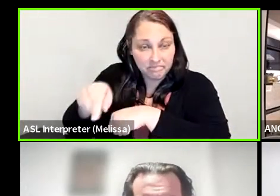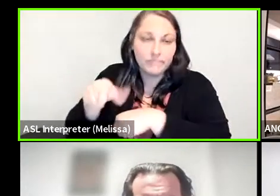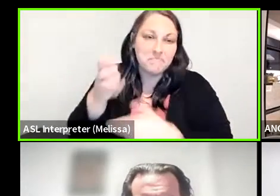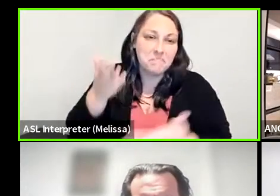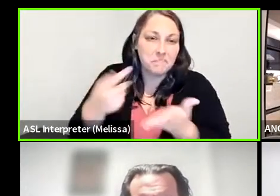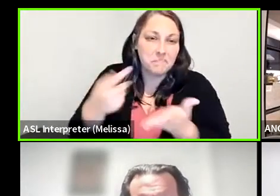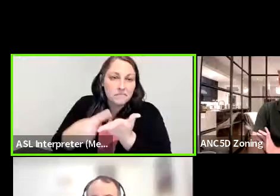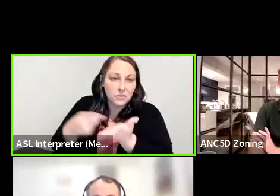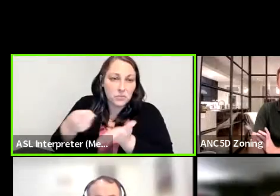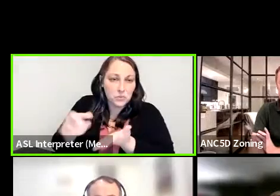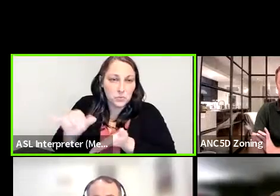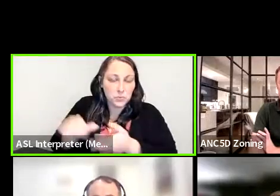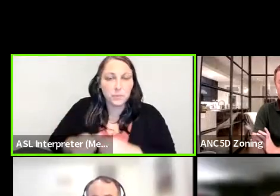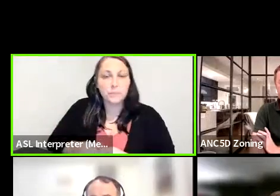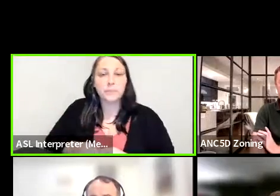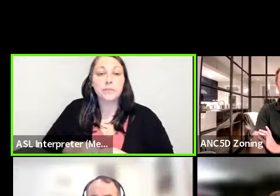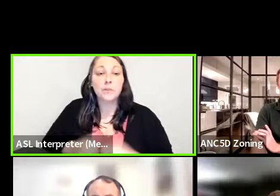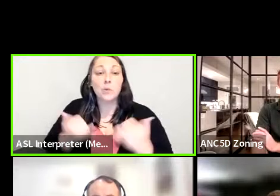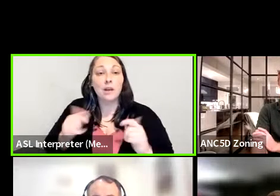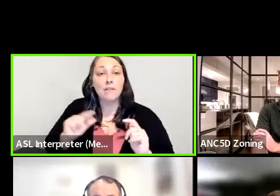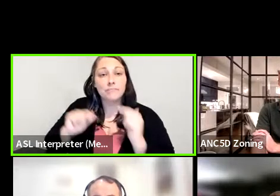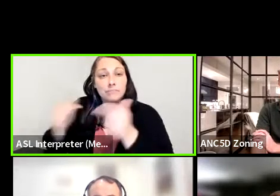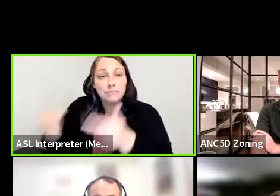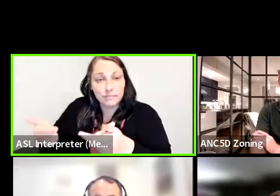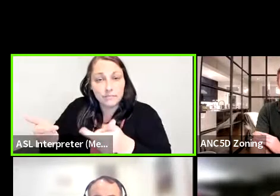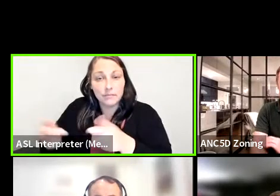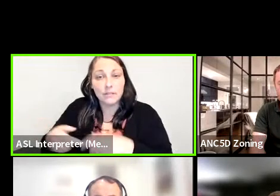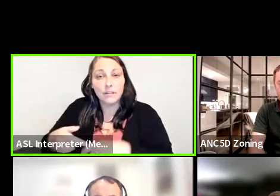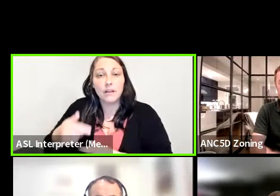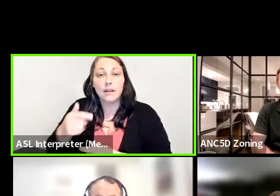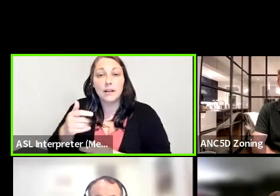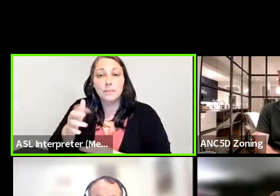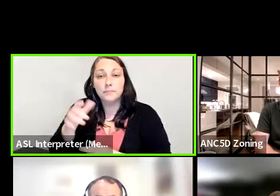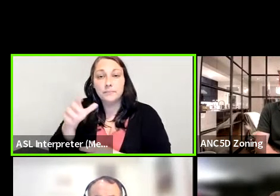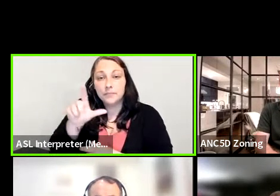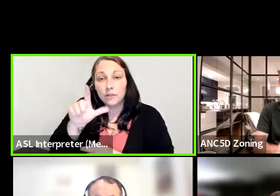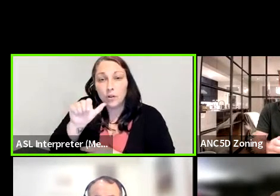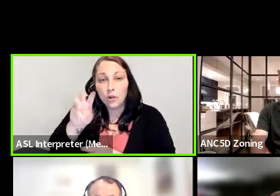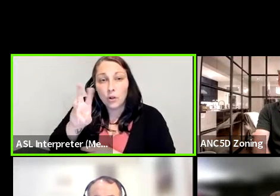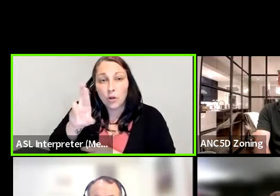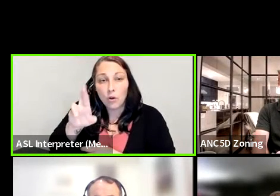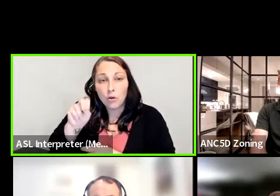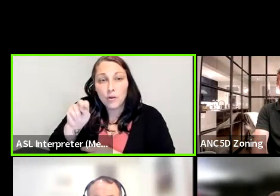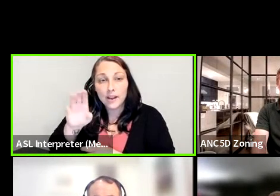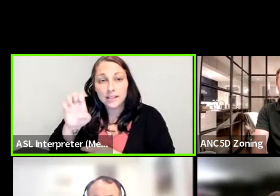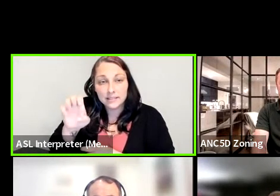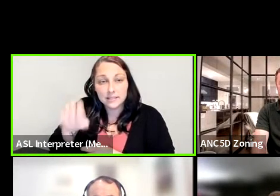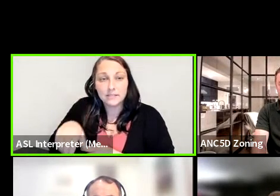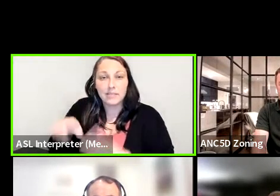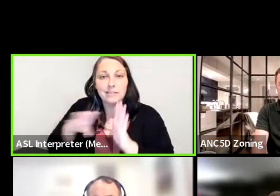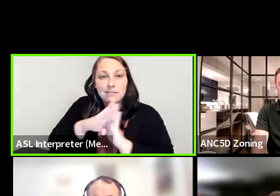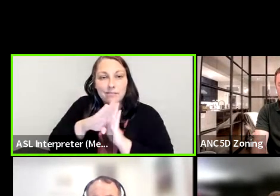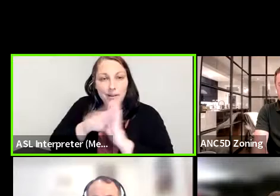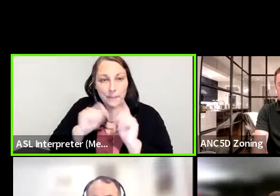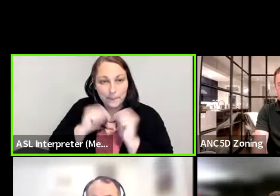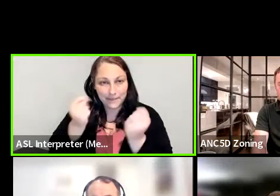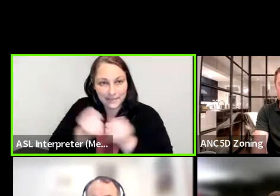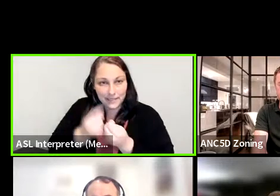going to hand it over to Mr. Lawrence Ferris of the development team for